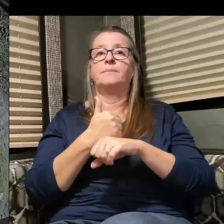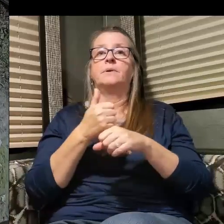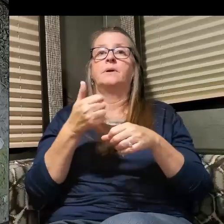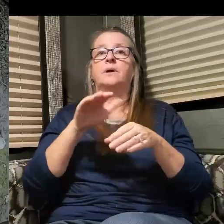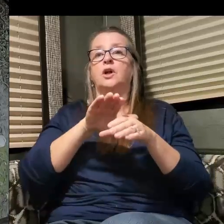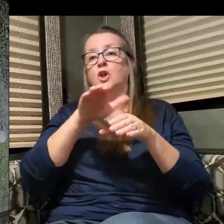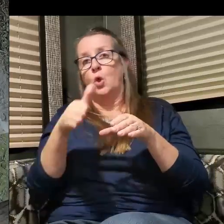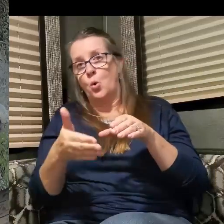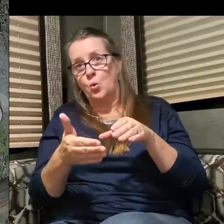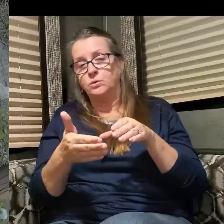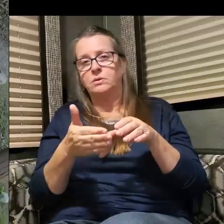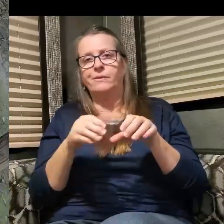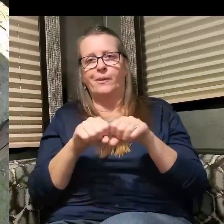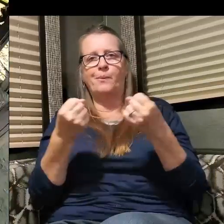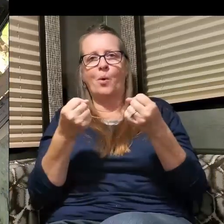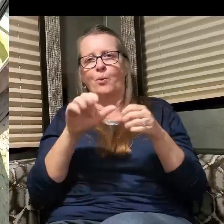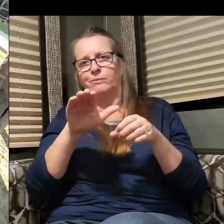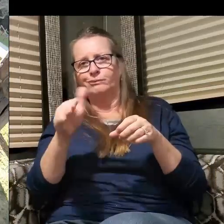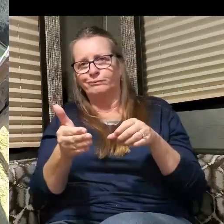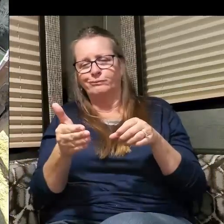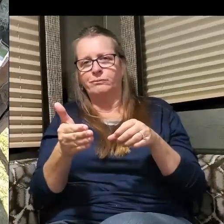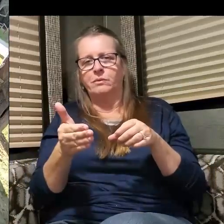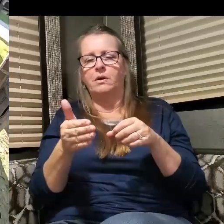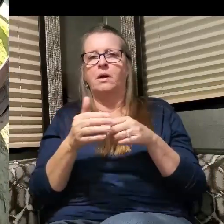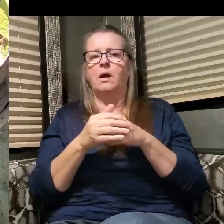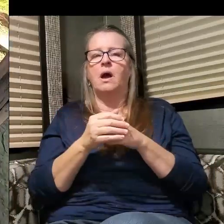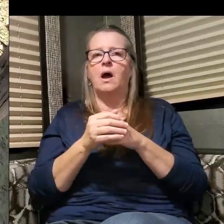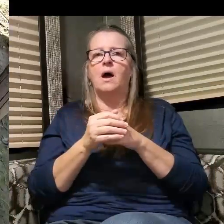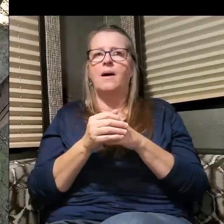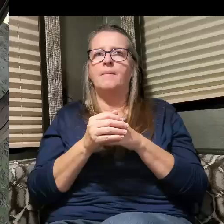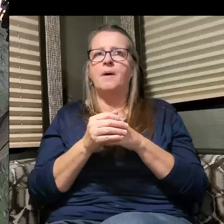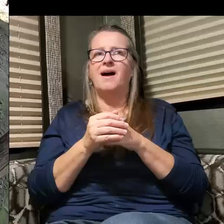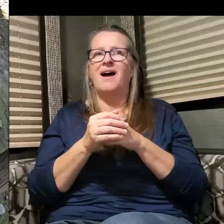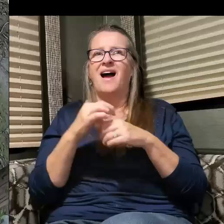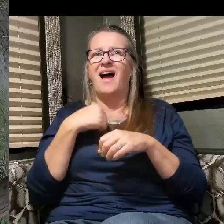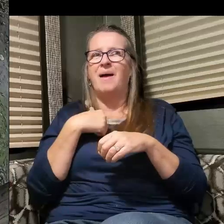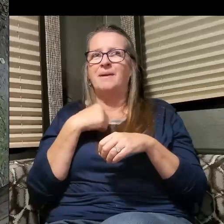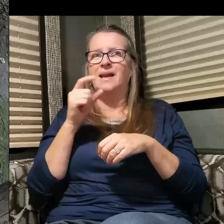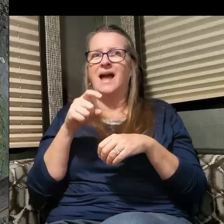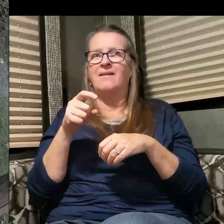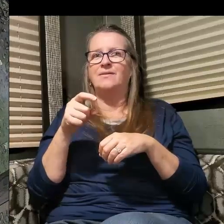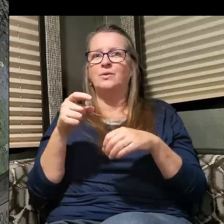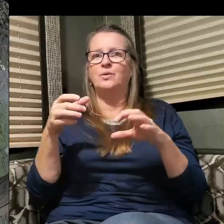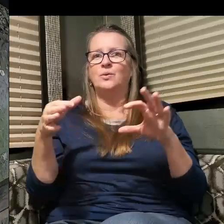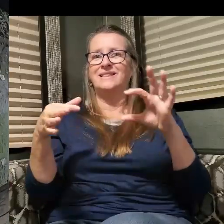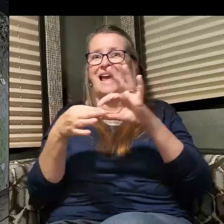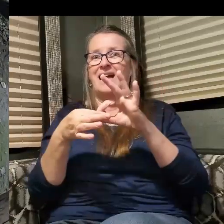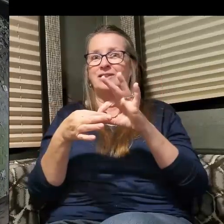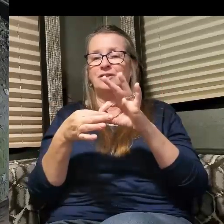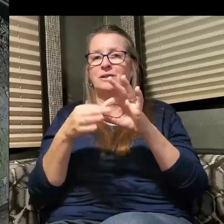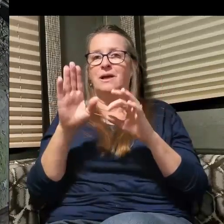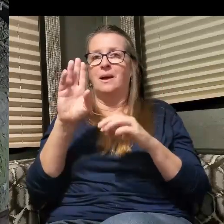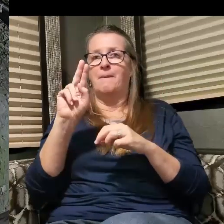you put the door back down, the broke door. So I'm gonna go ahead and I'm gonna attach it with a